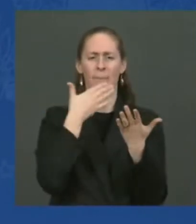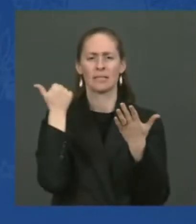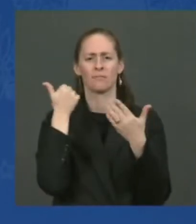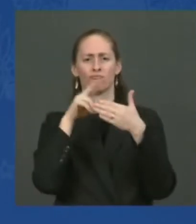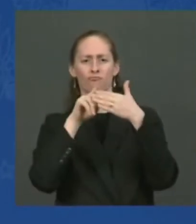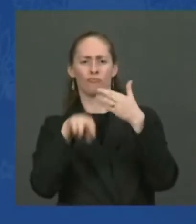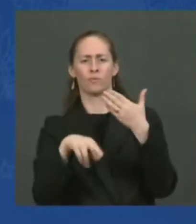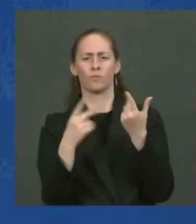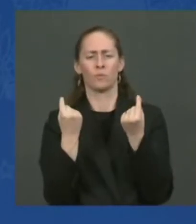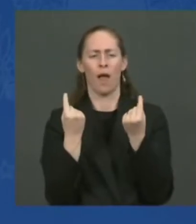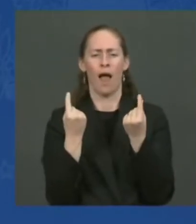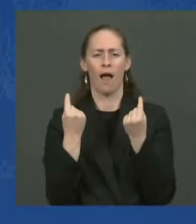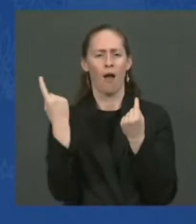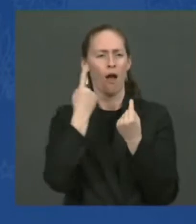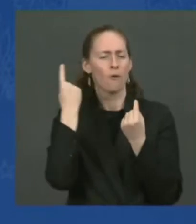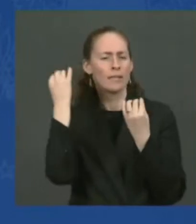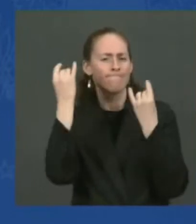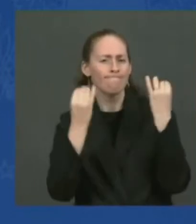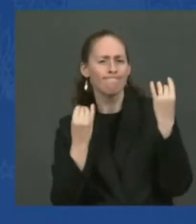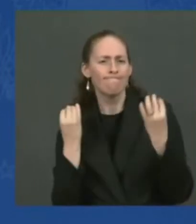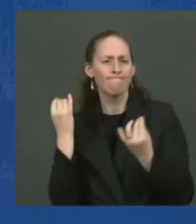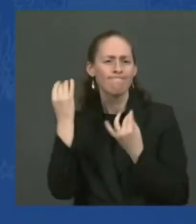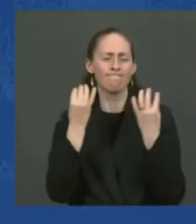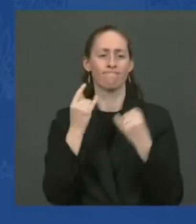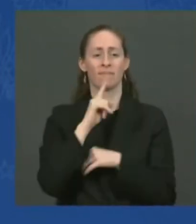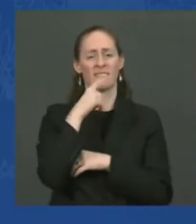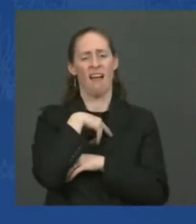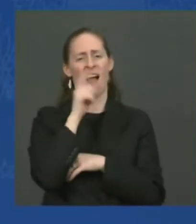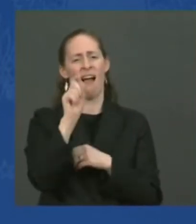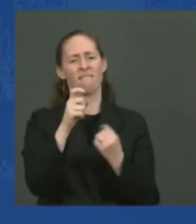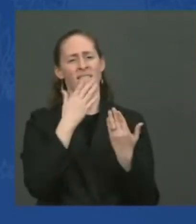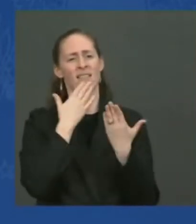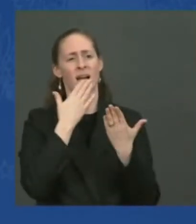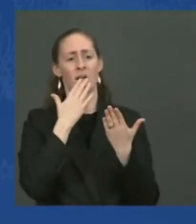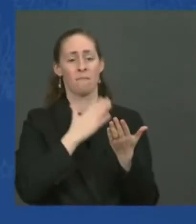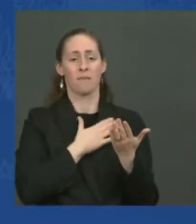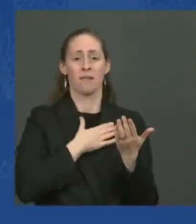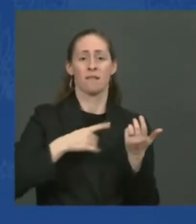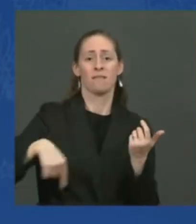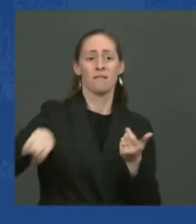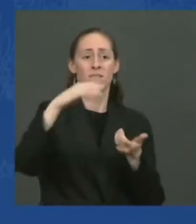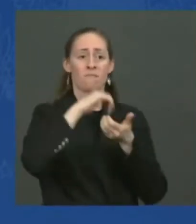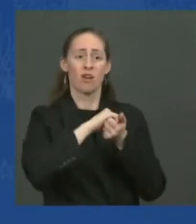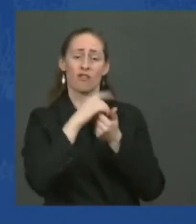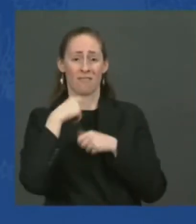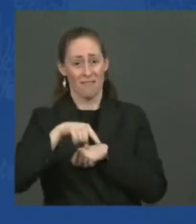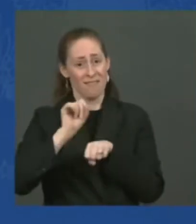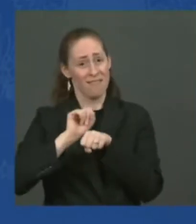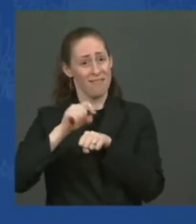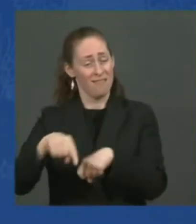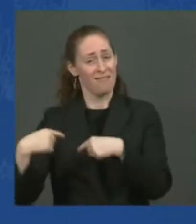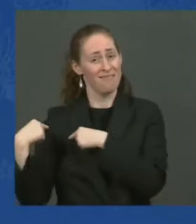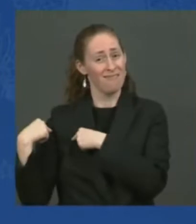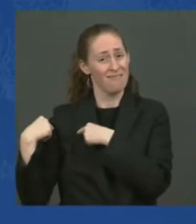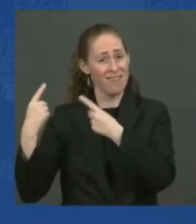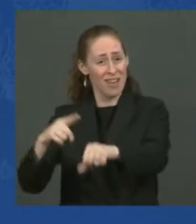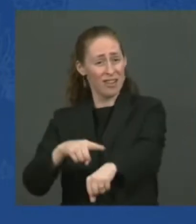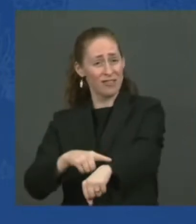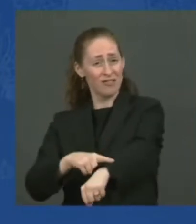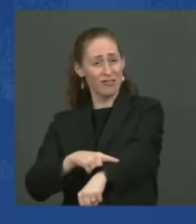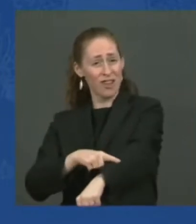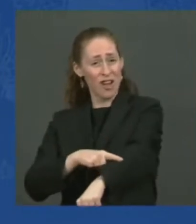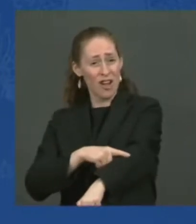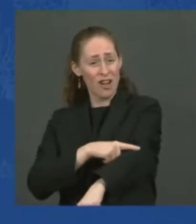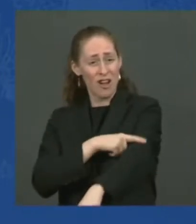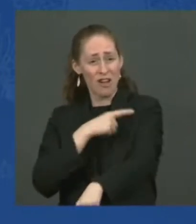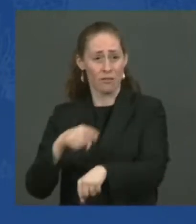And I sincerely thank my partner in co-leading this long effort, Senator Rob Portman, whose knowledge of the